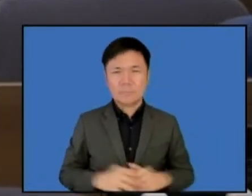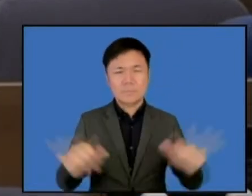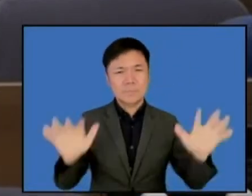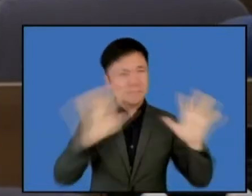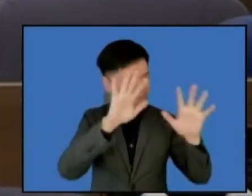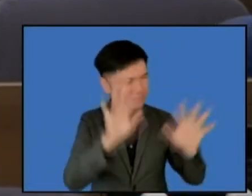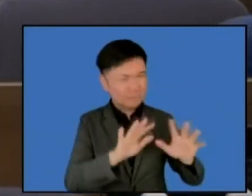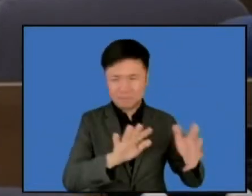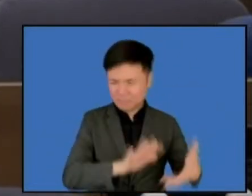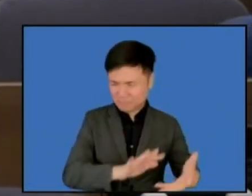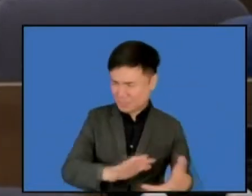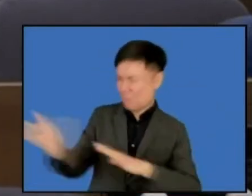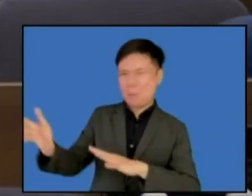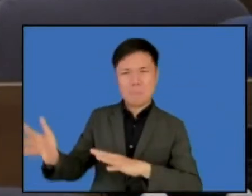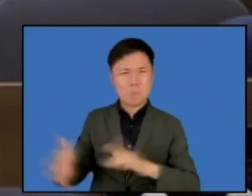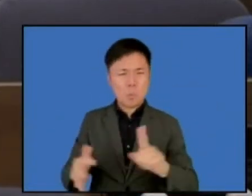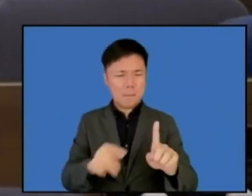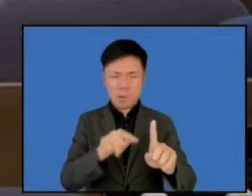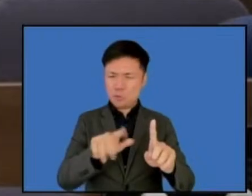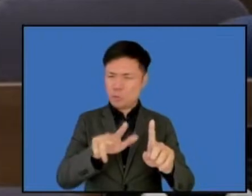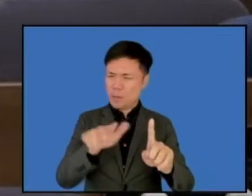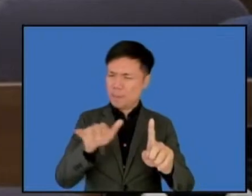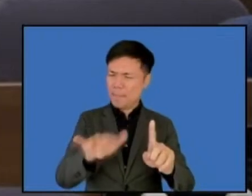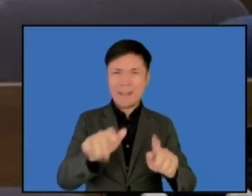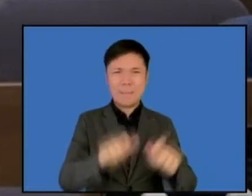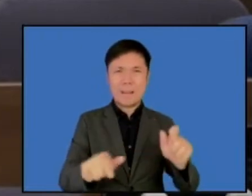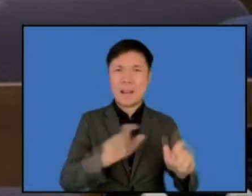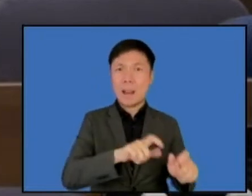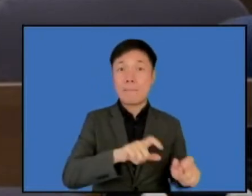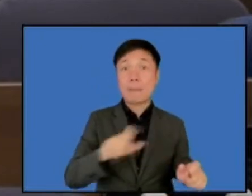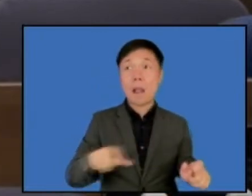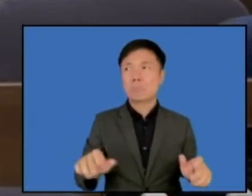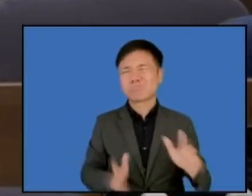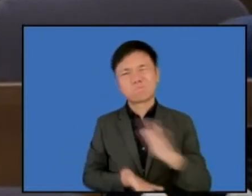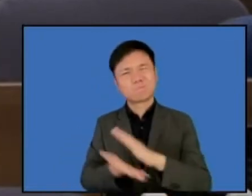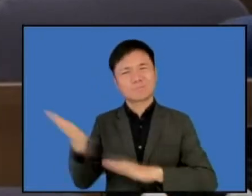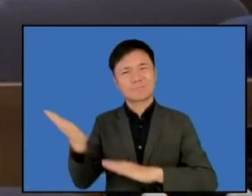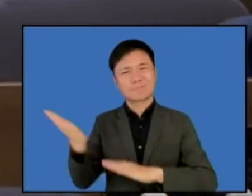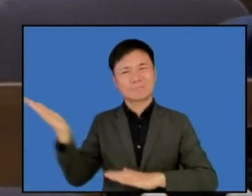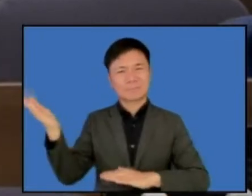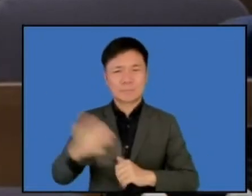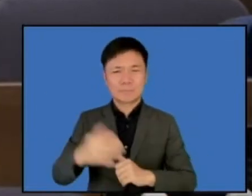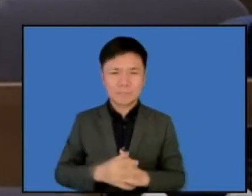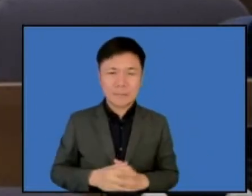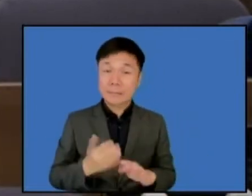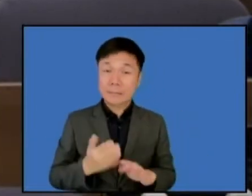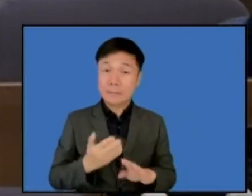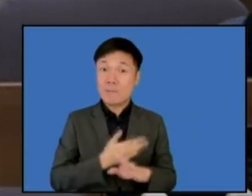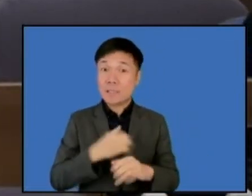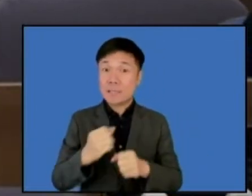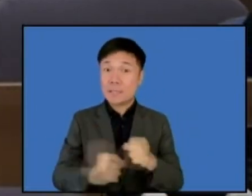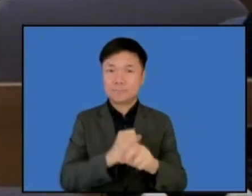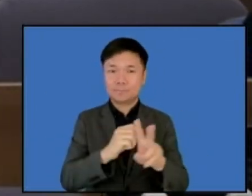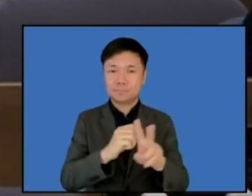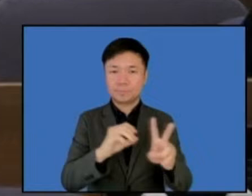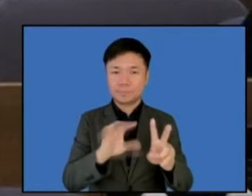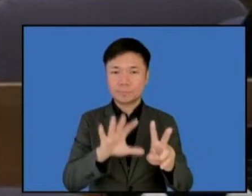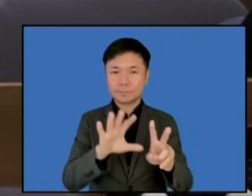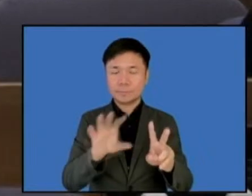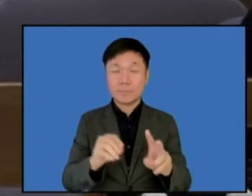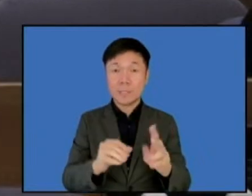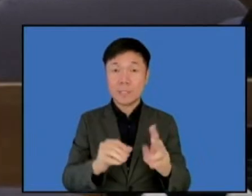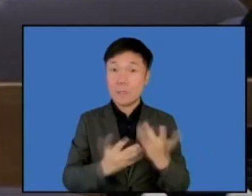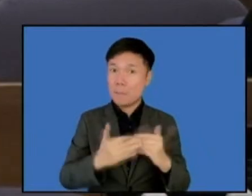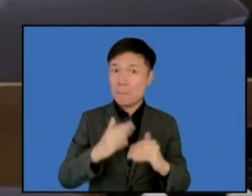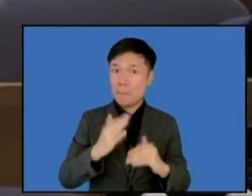drive 1.3 million people in Nepal to leave their homes and migrate by 2050, which is more than 3 times of current